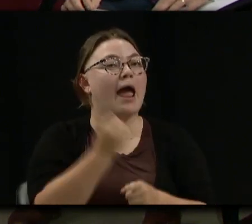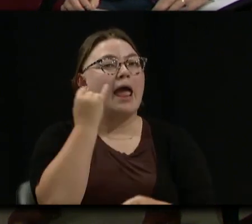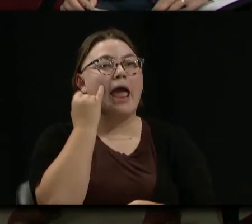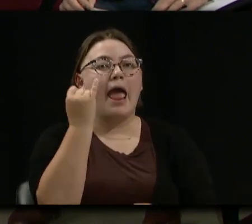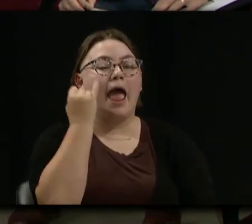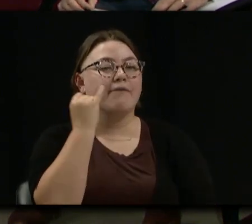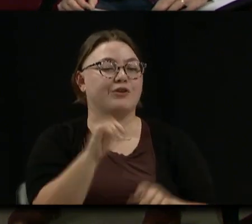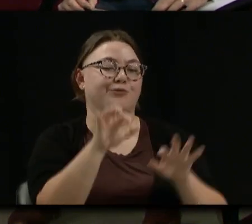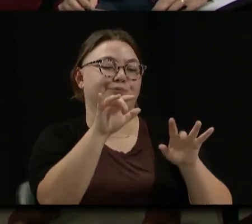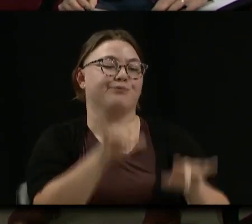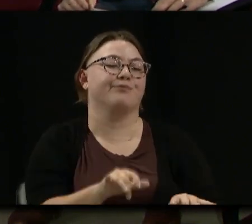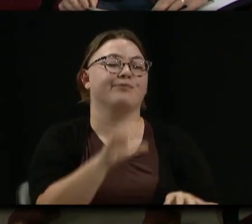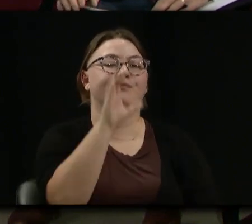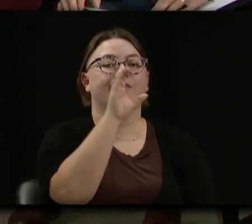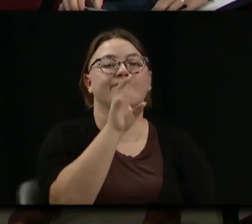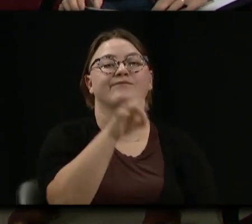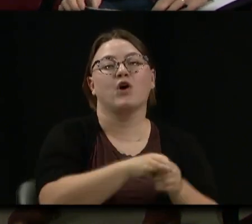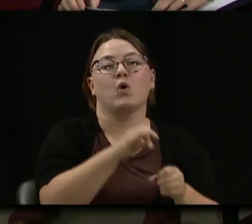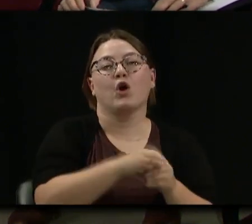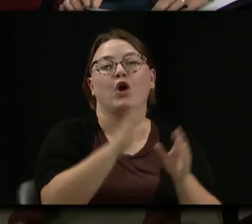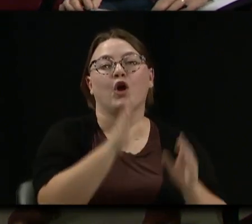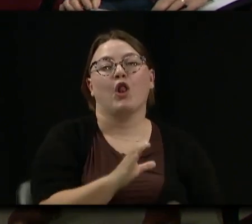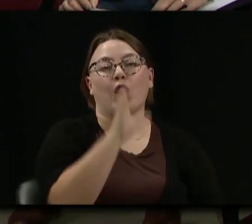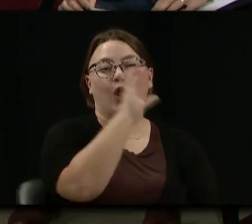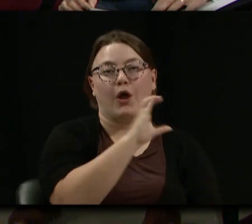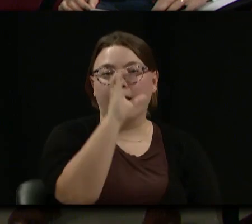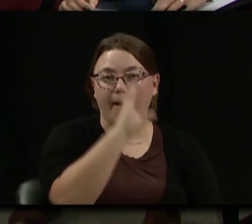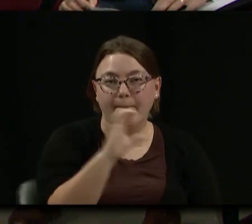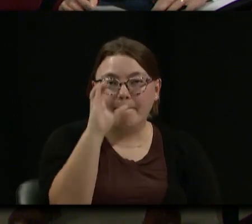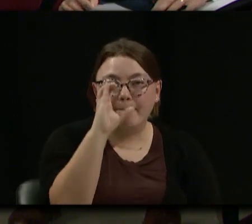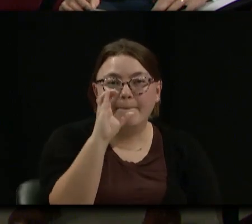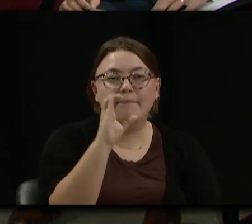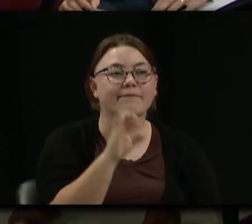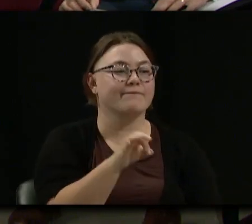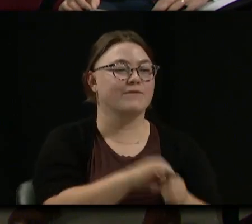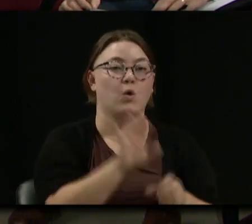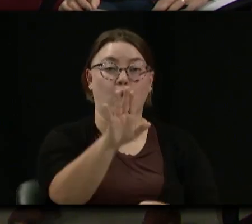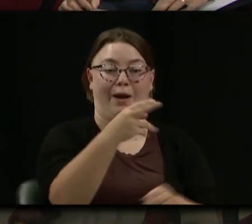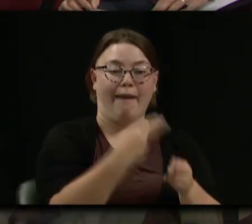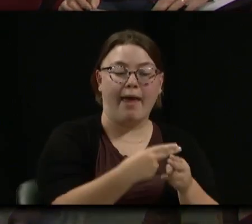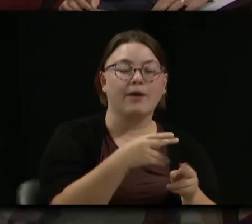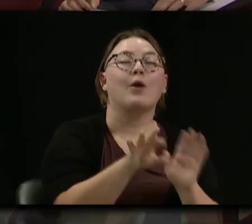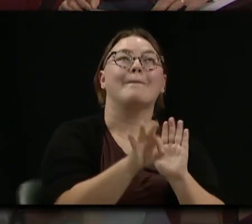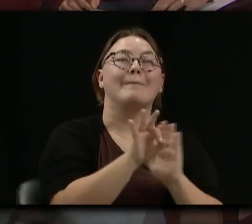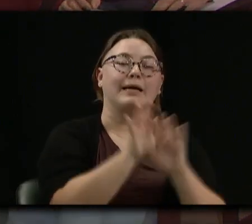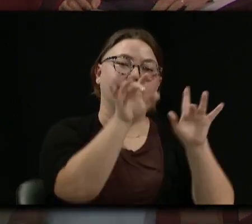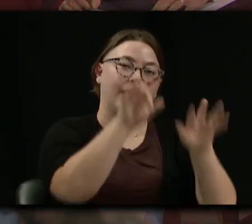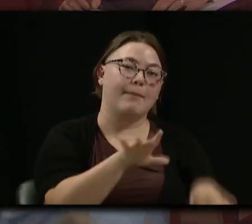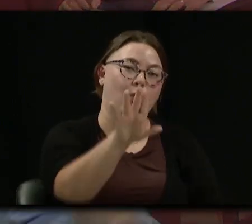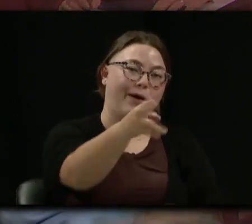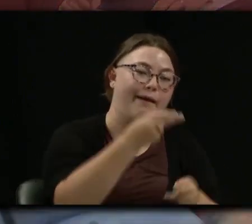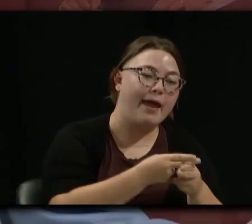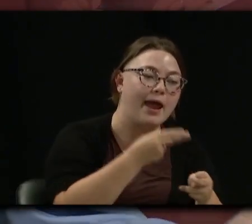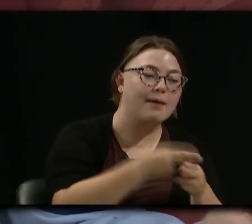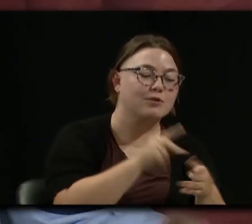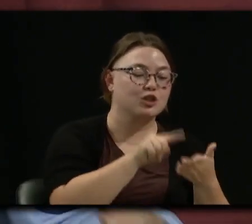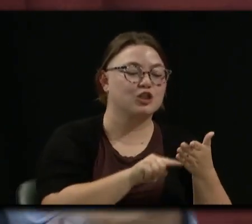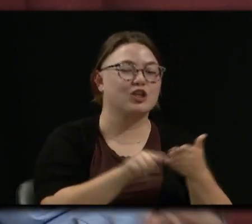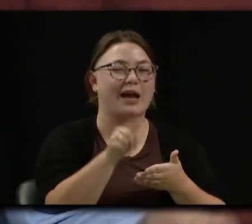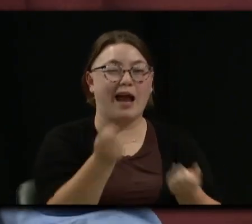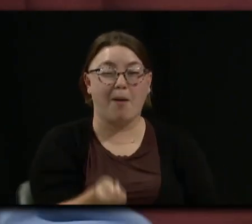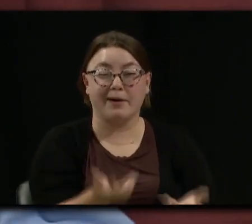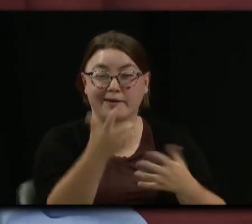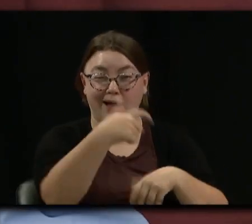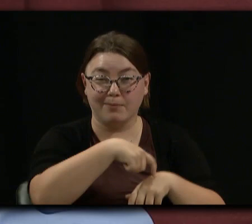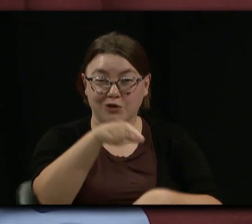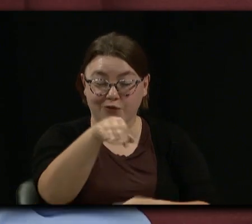voter, you put your name in, not only, and you can see your voting record and all that, how many times you voted, but in an election